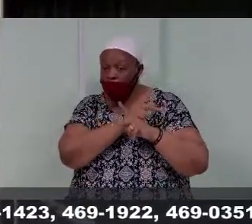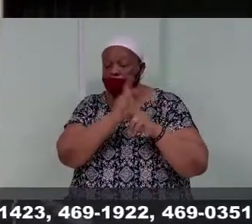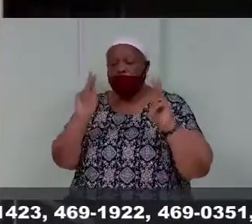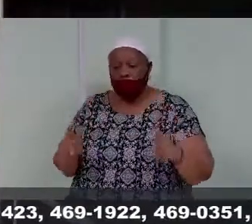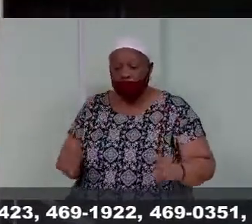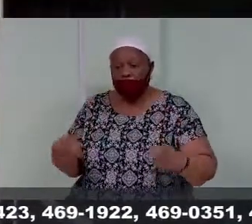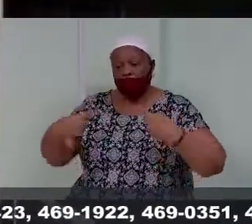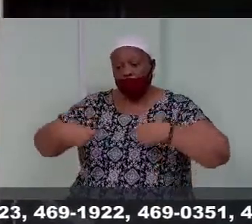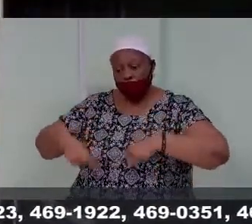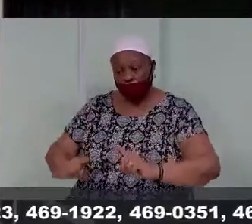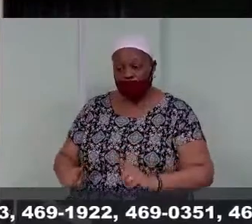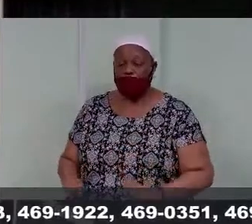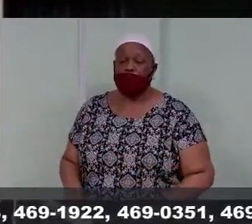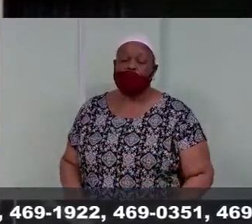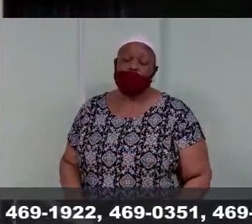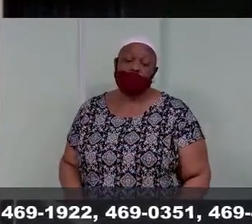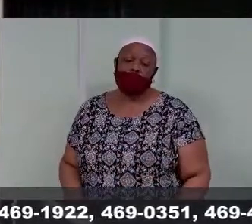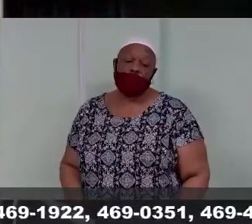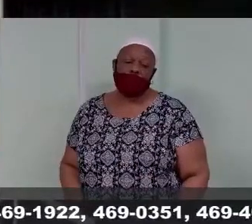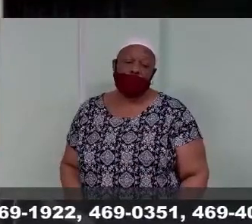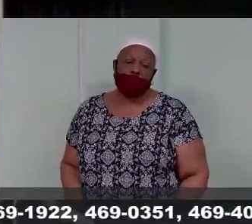complied with.